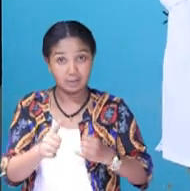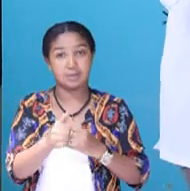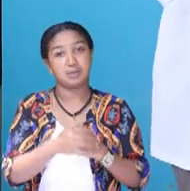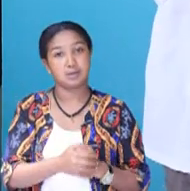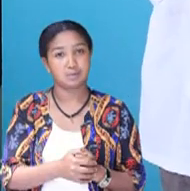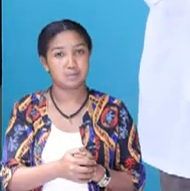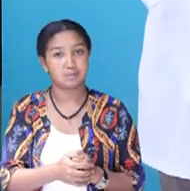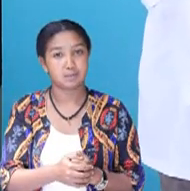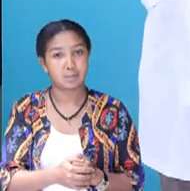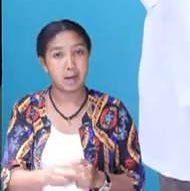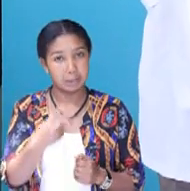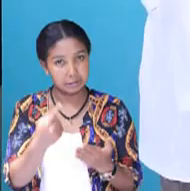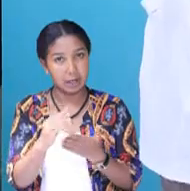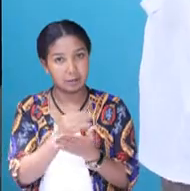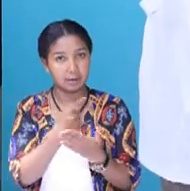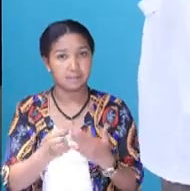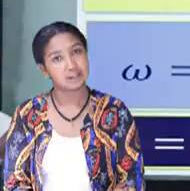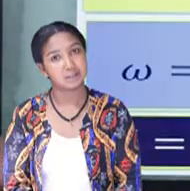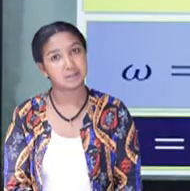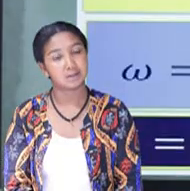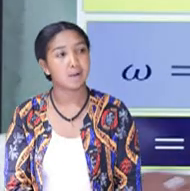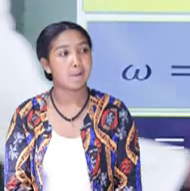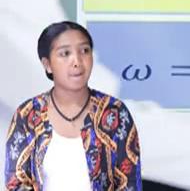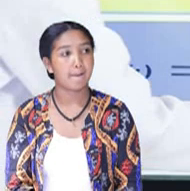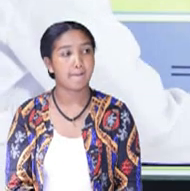acceleration. Let's take here.